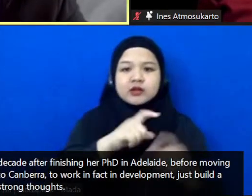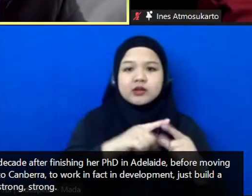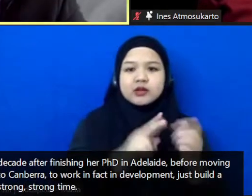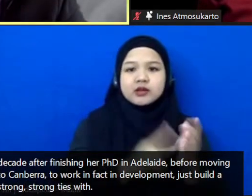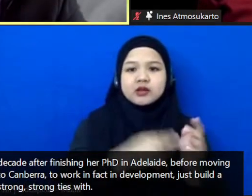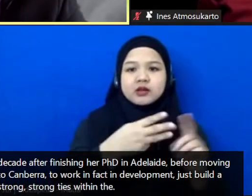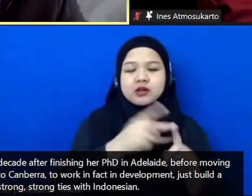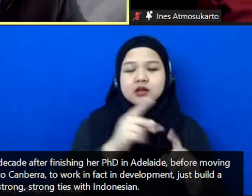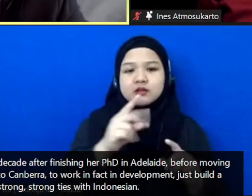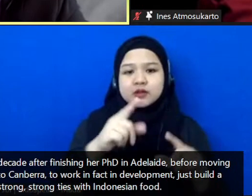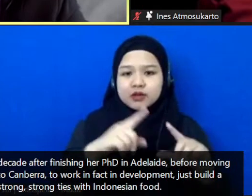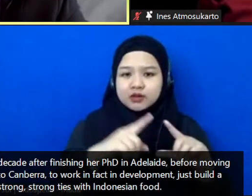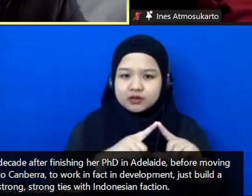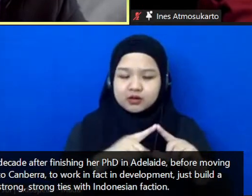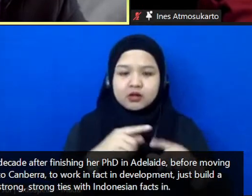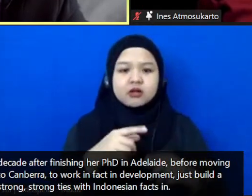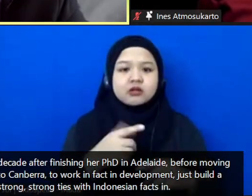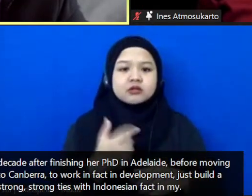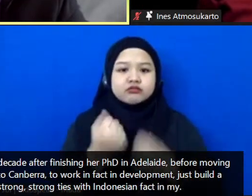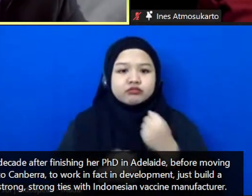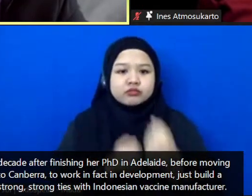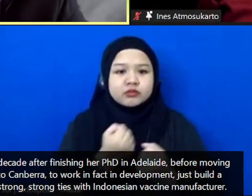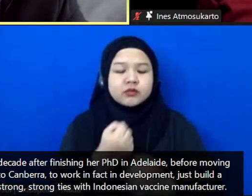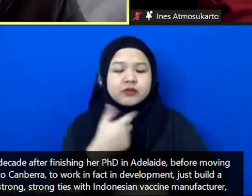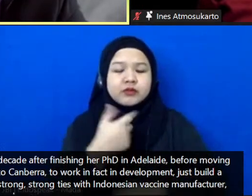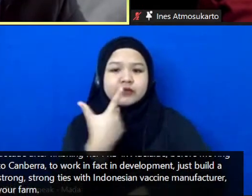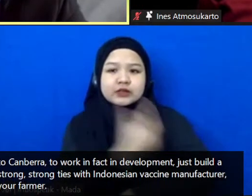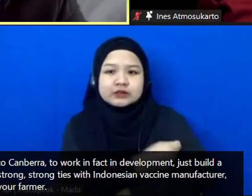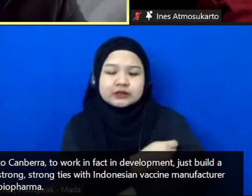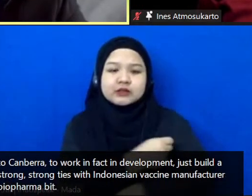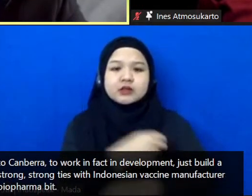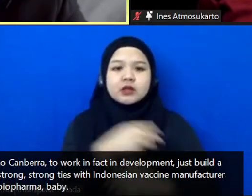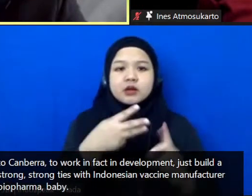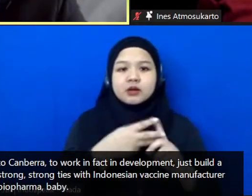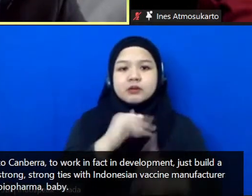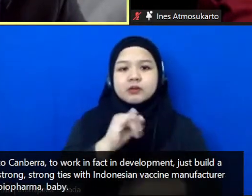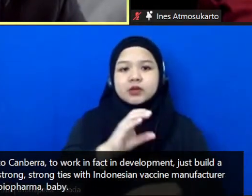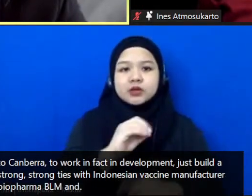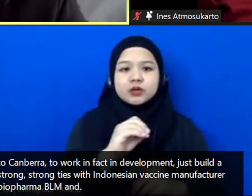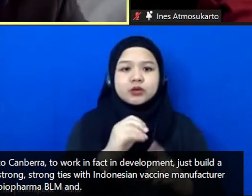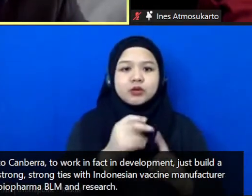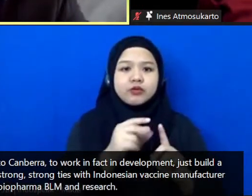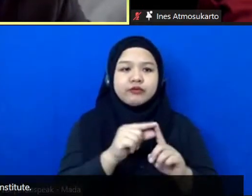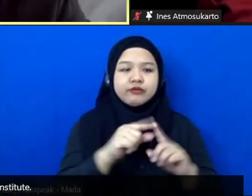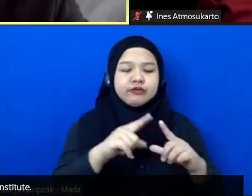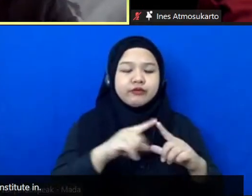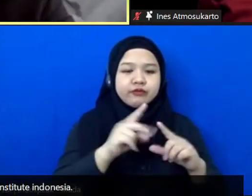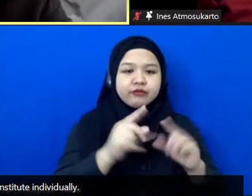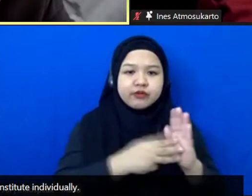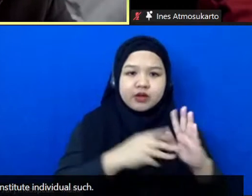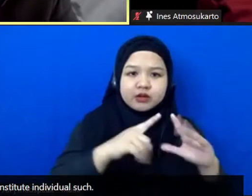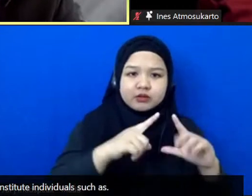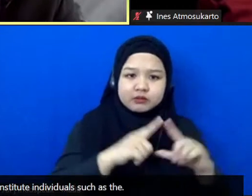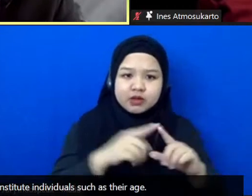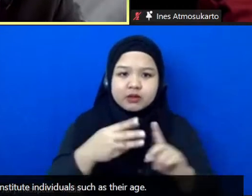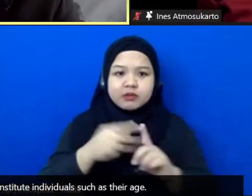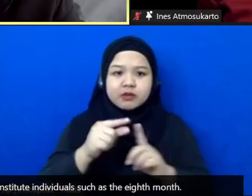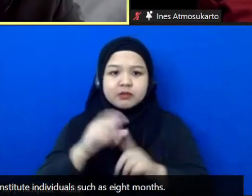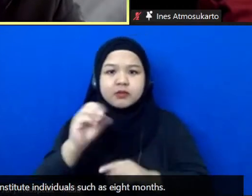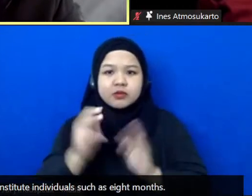with Indonesian vaccine manufacturer, Bio Farma, BPOM, and research institute in Indonesia such as the